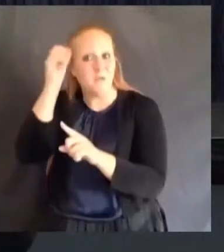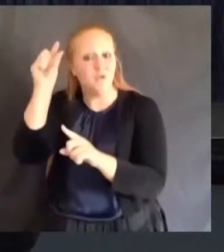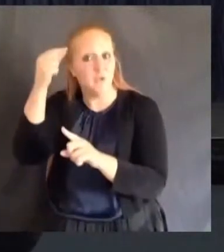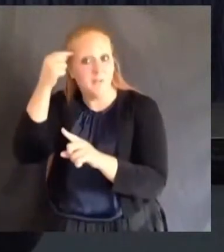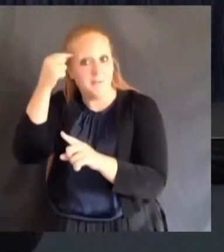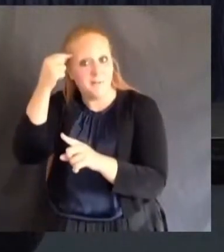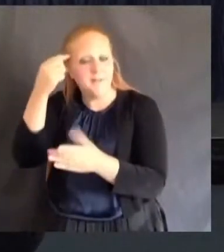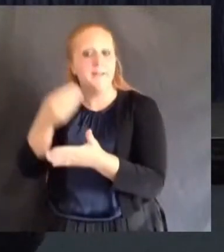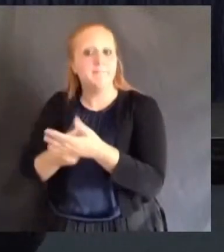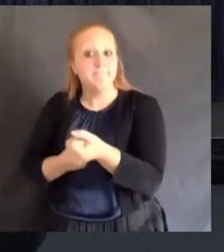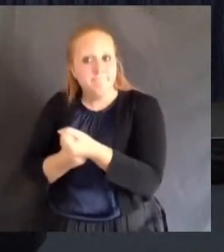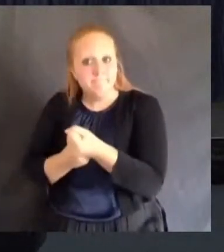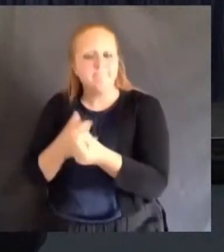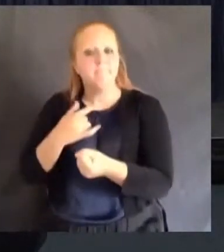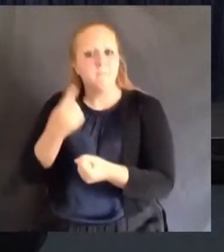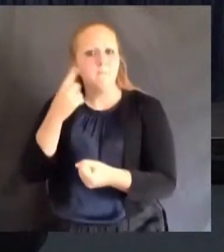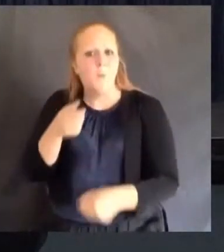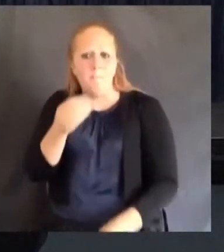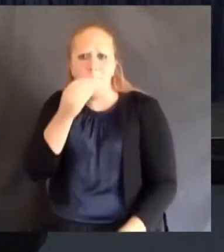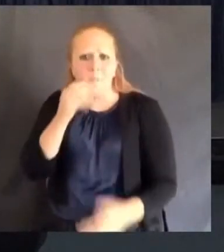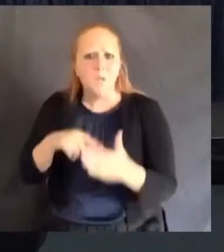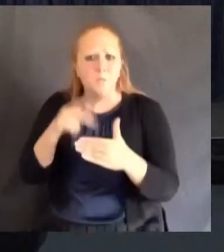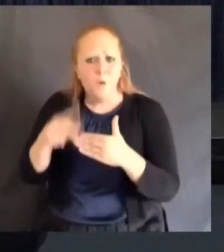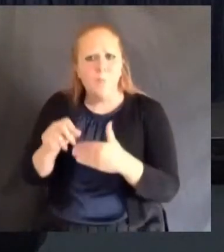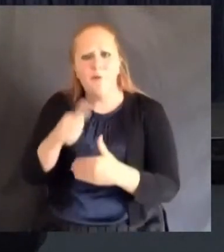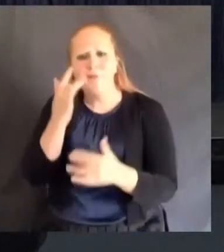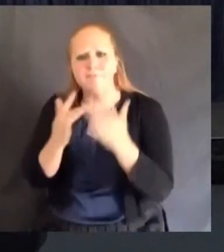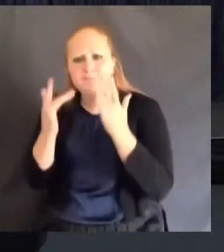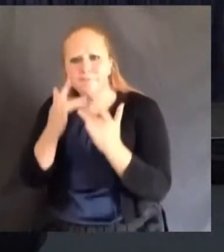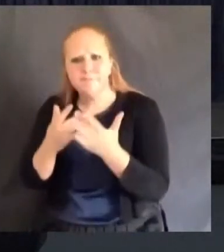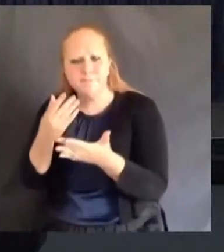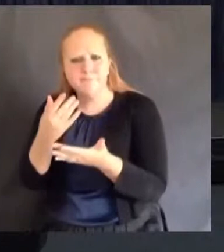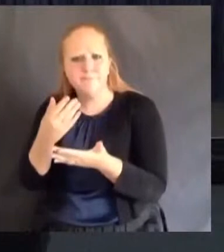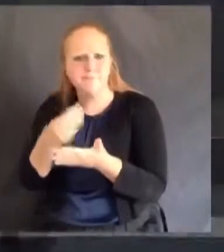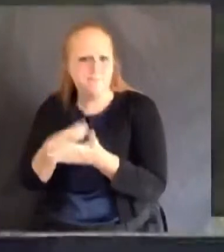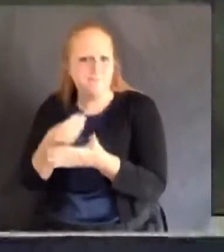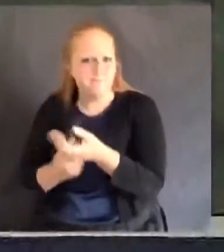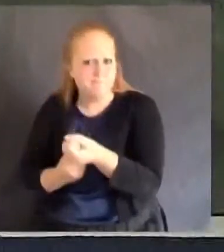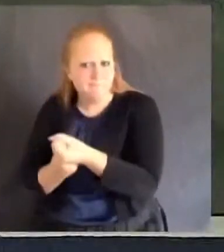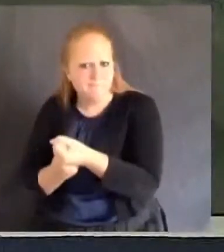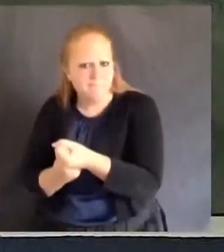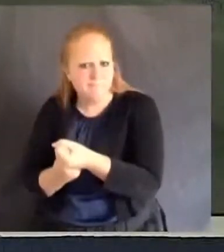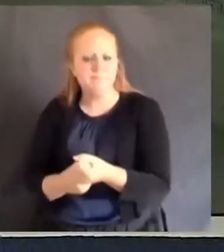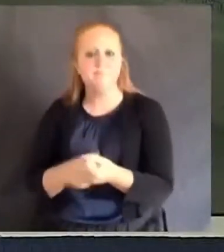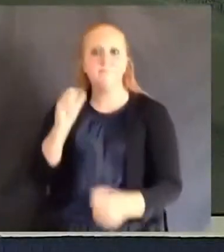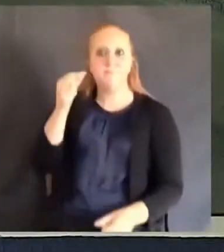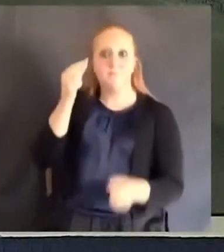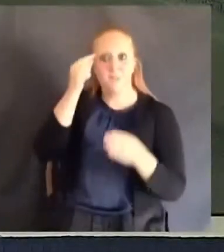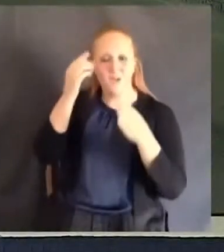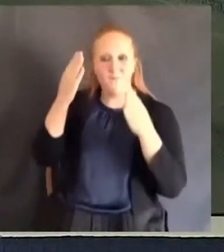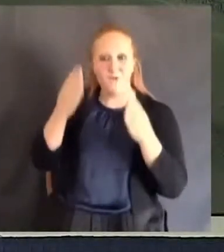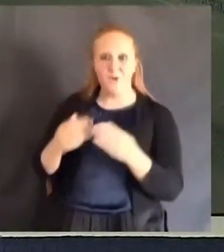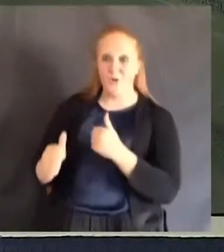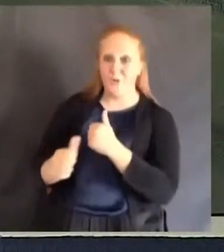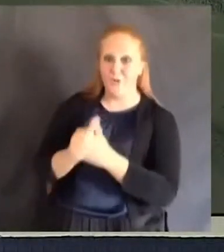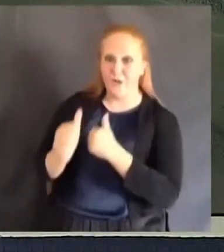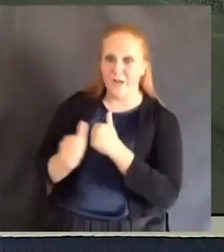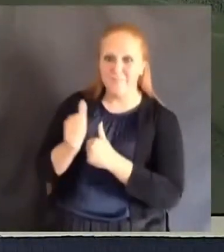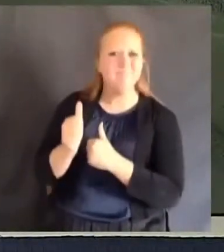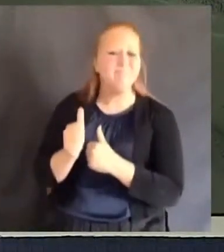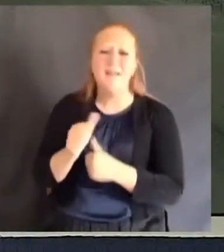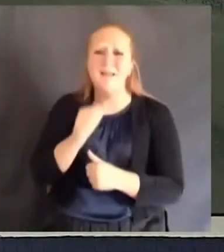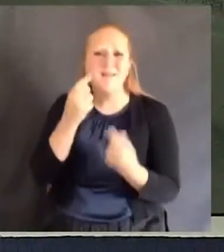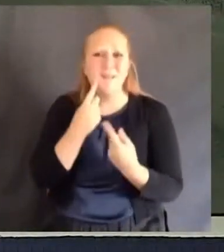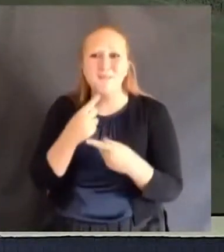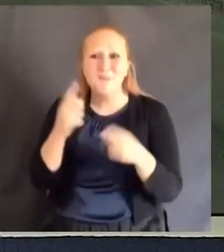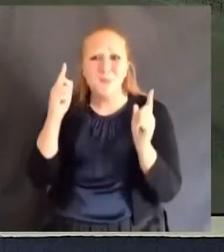Forget threatening as a tactic, okay? Which it doesn't work. It doesn't work in life. It particularly doesn't work in New